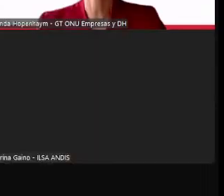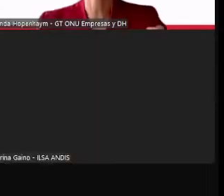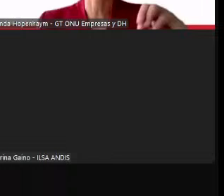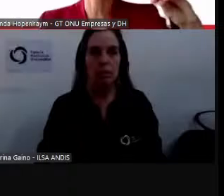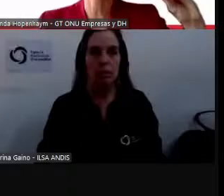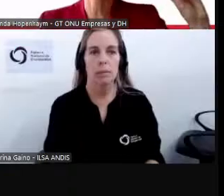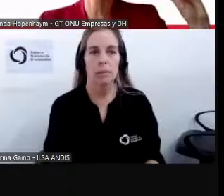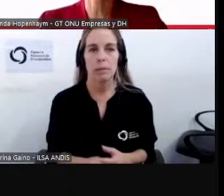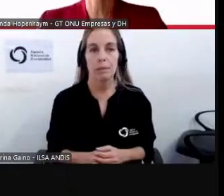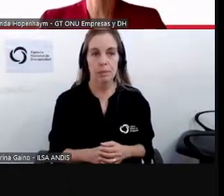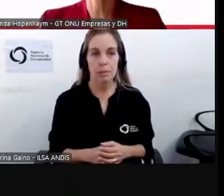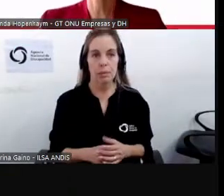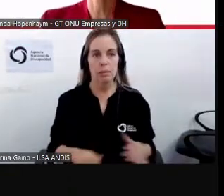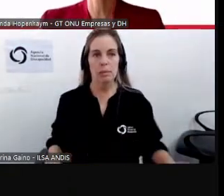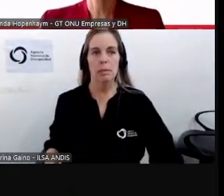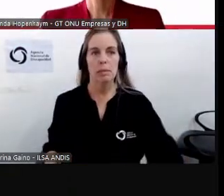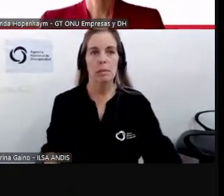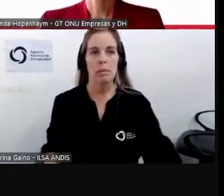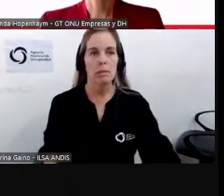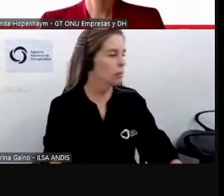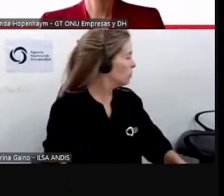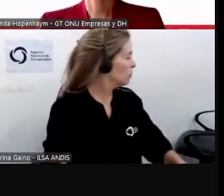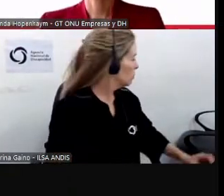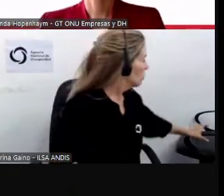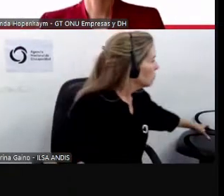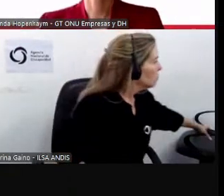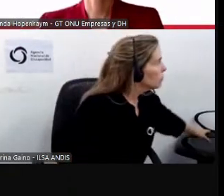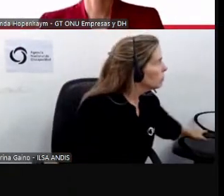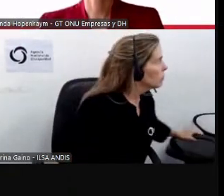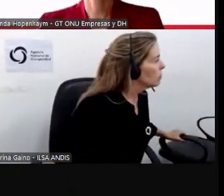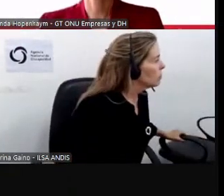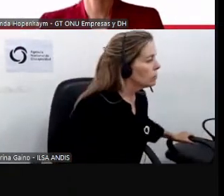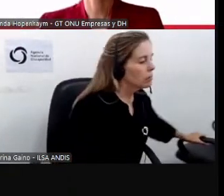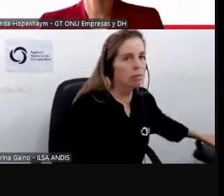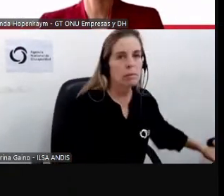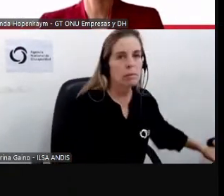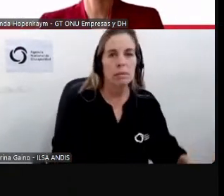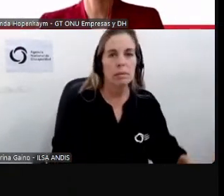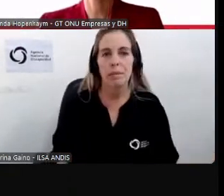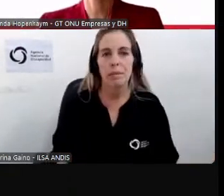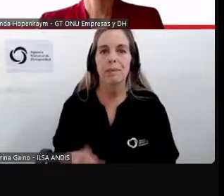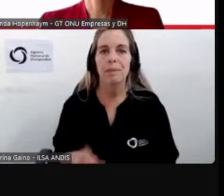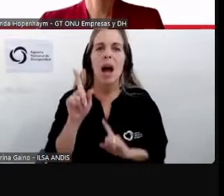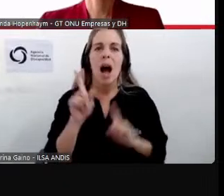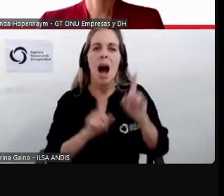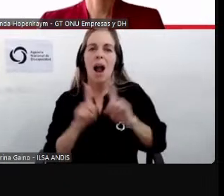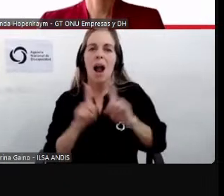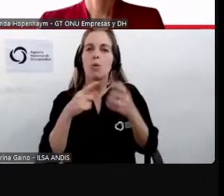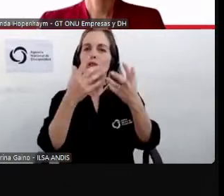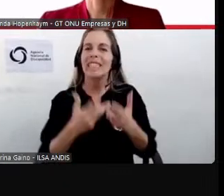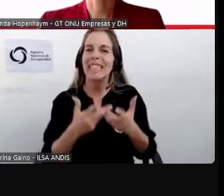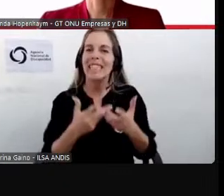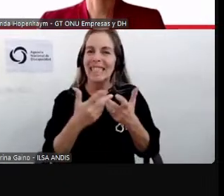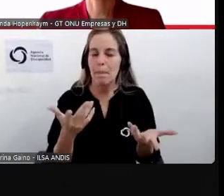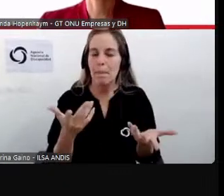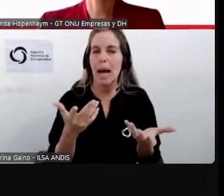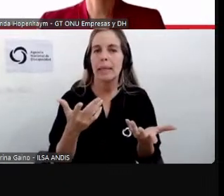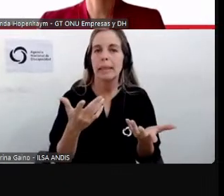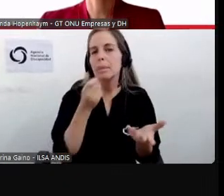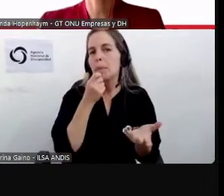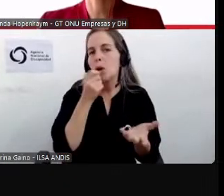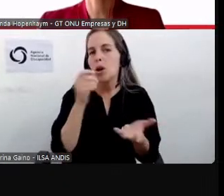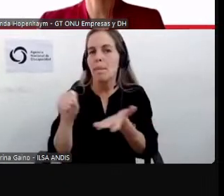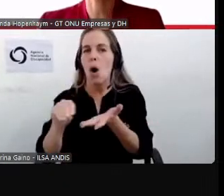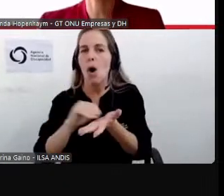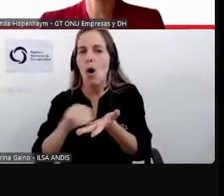Now, addressing a corporate responsibility specifically, clear this responsibility to respect. Companies have a standalone